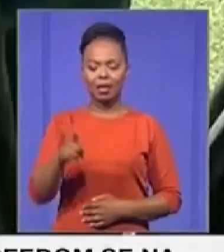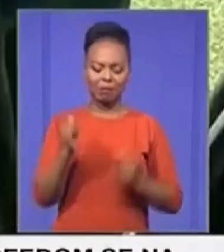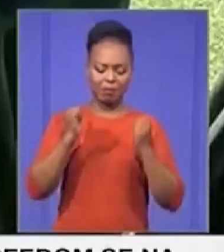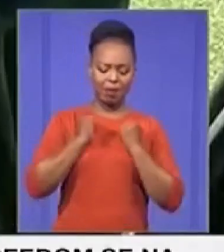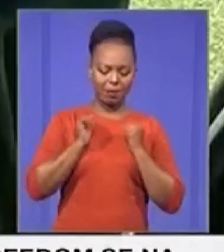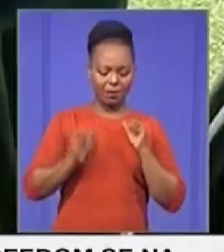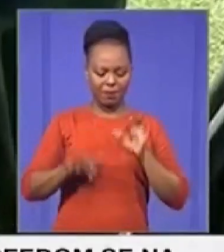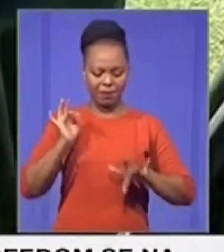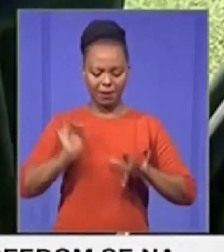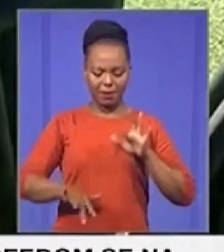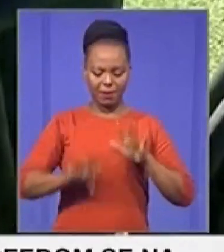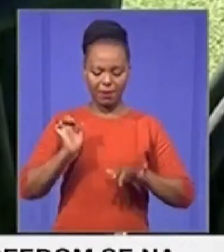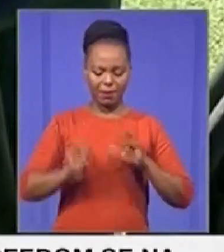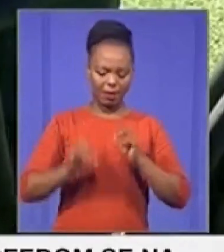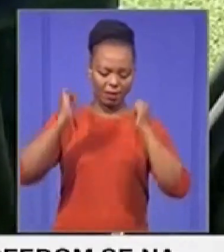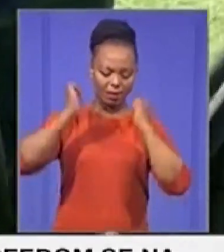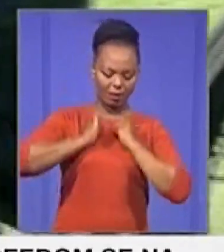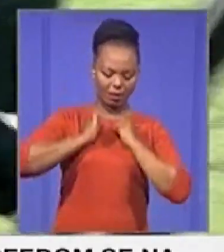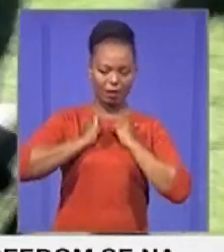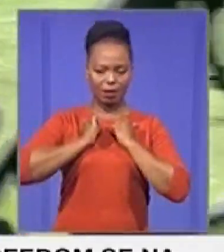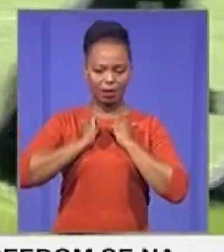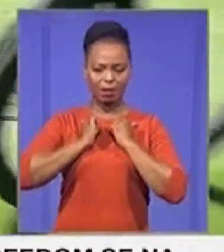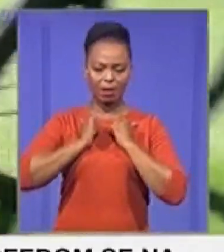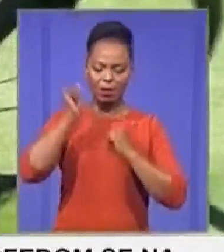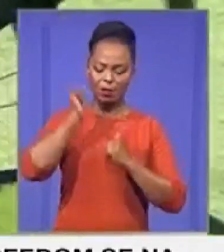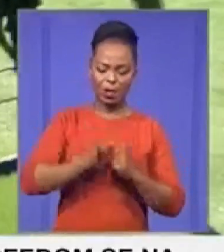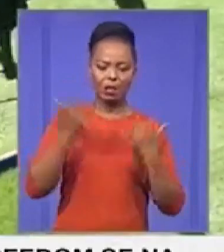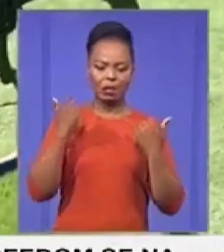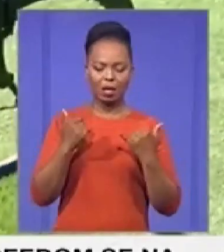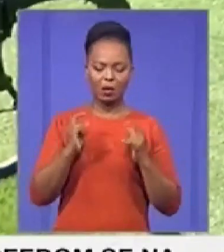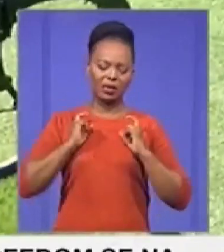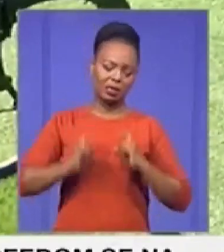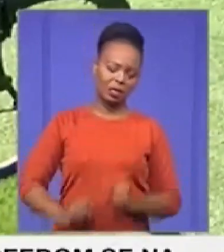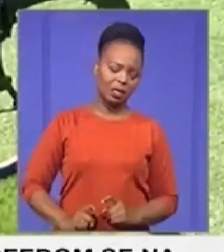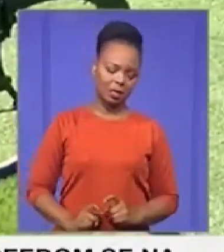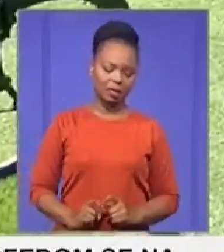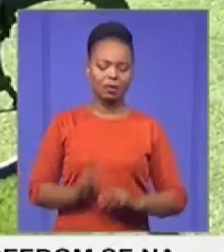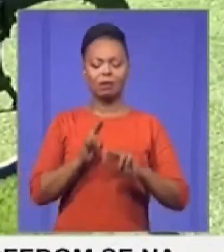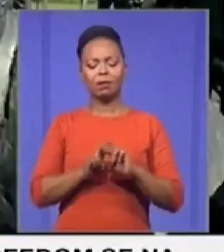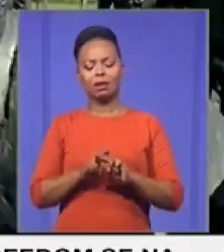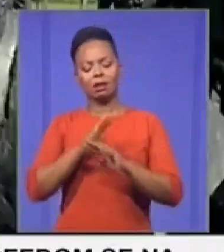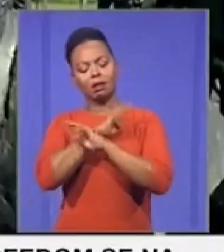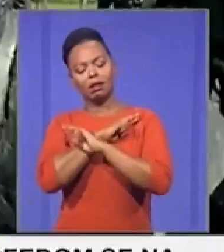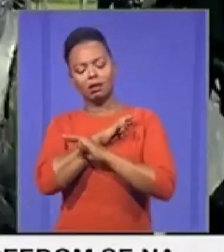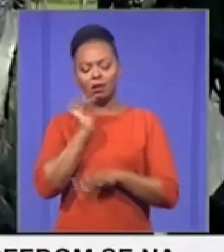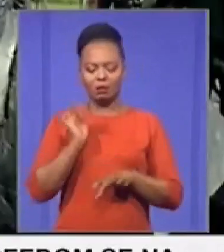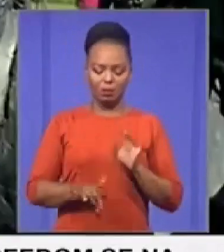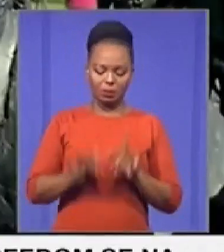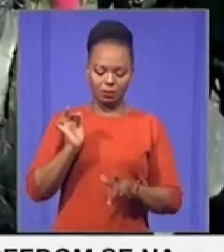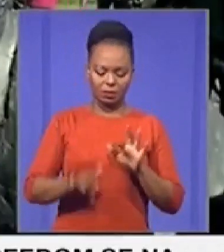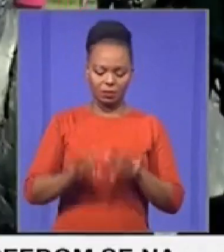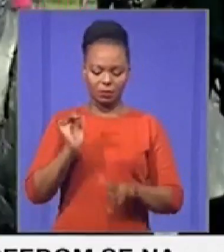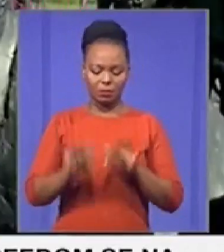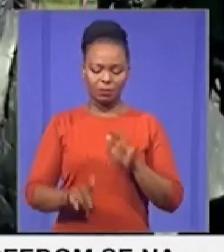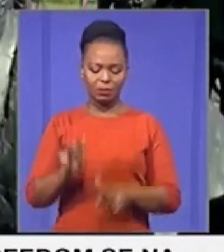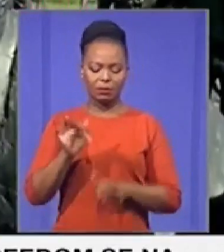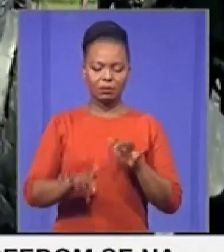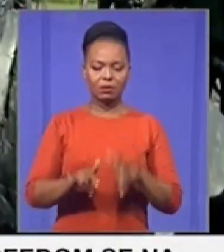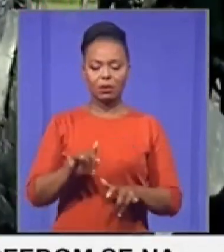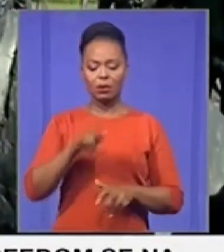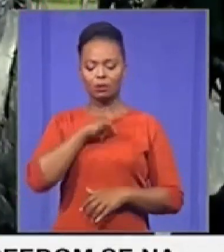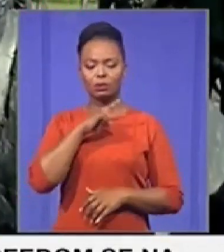back. So when he get tired, he get chance, he used to use his typewriter, since he was